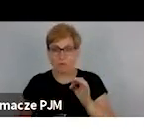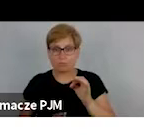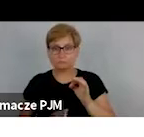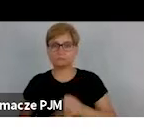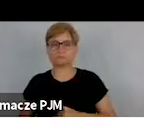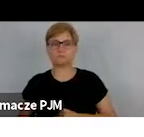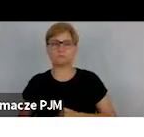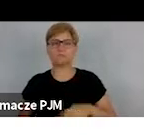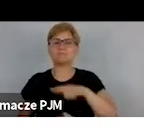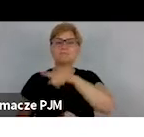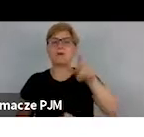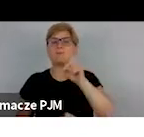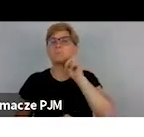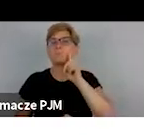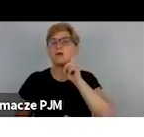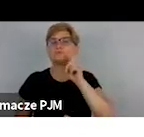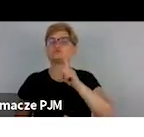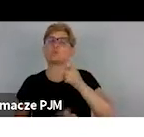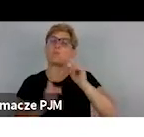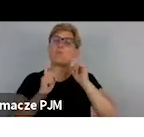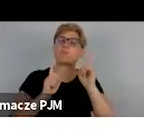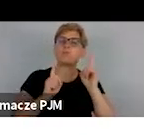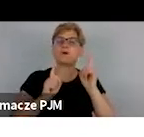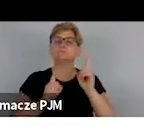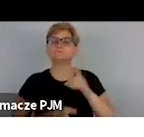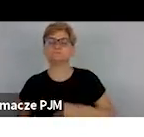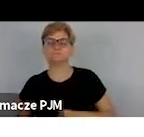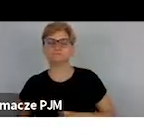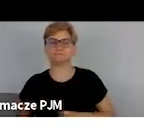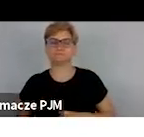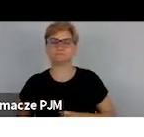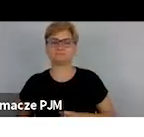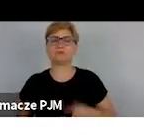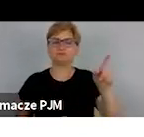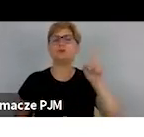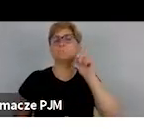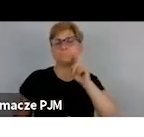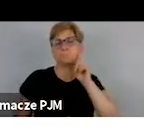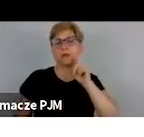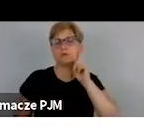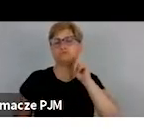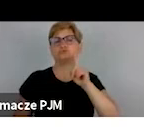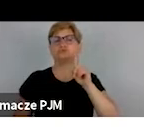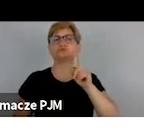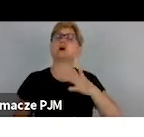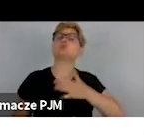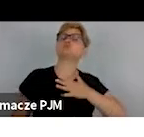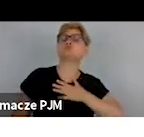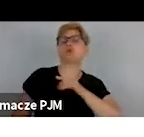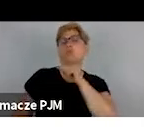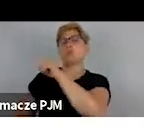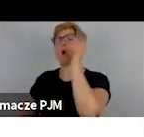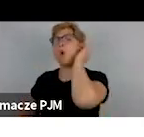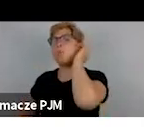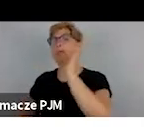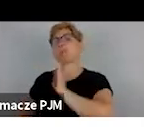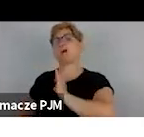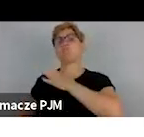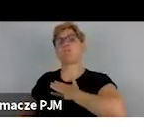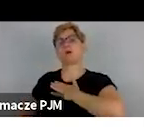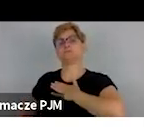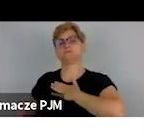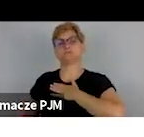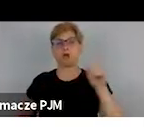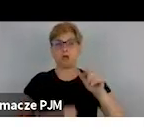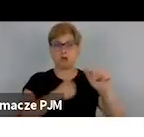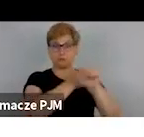between men who had many sexual partners in the last year, and an association between men who had paid